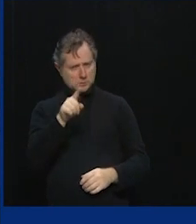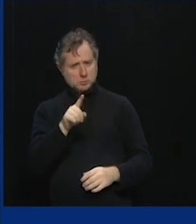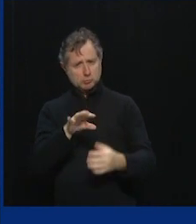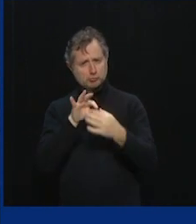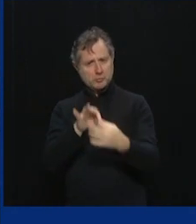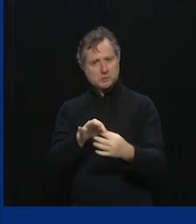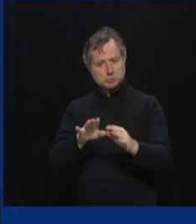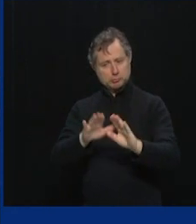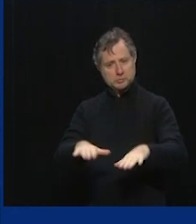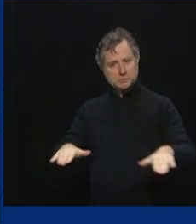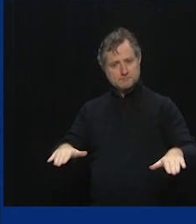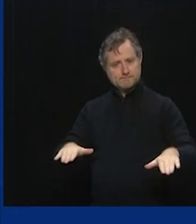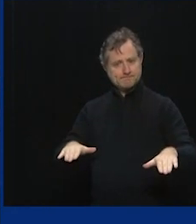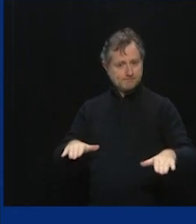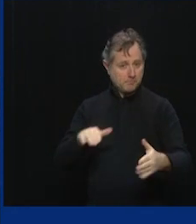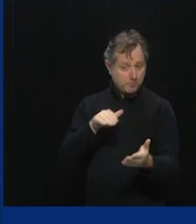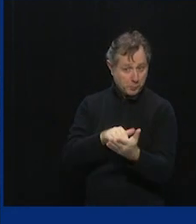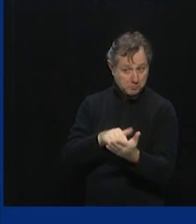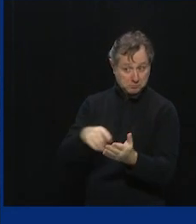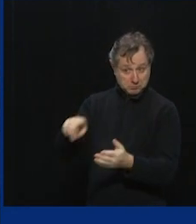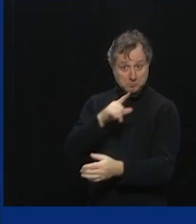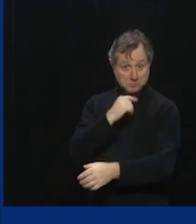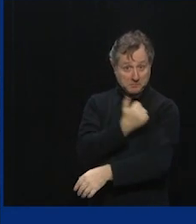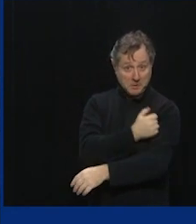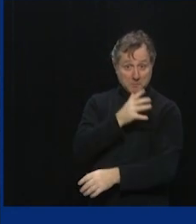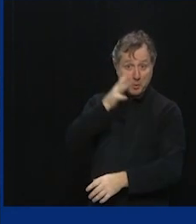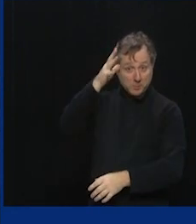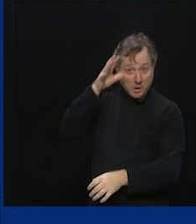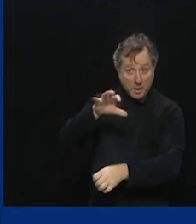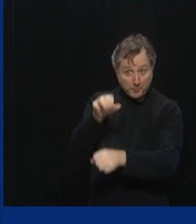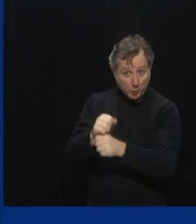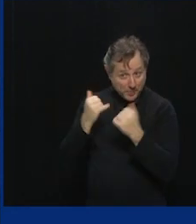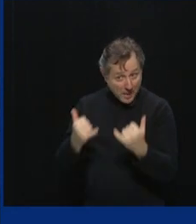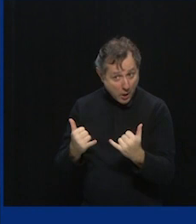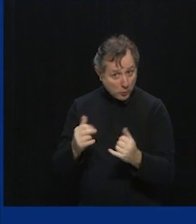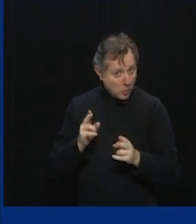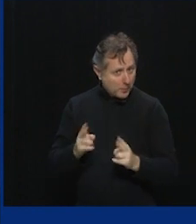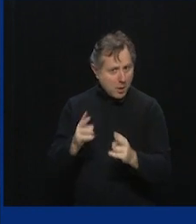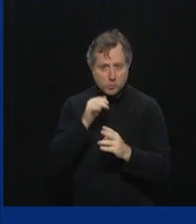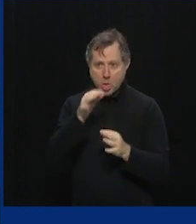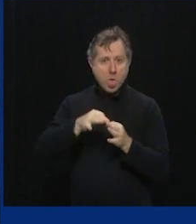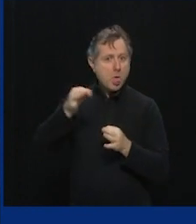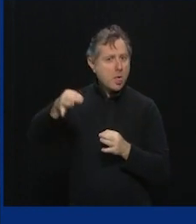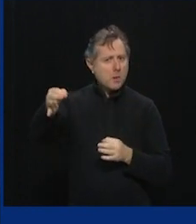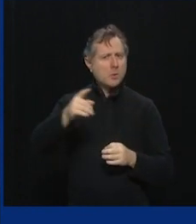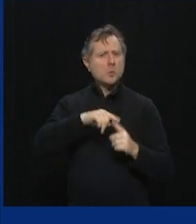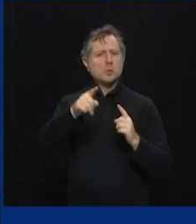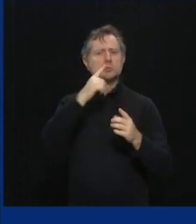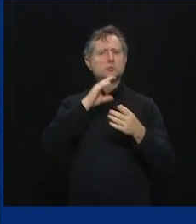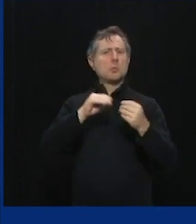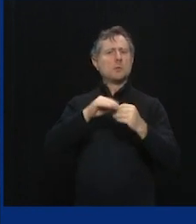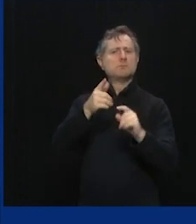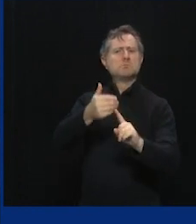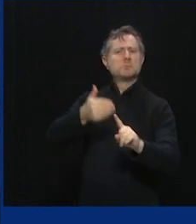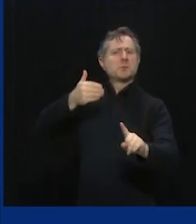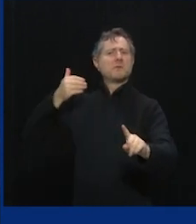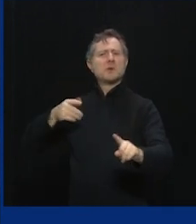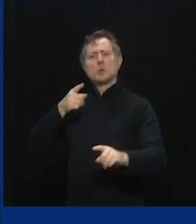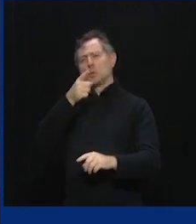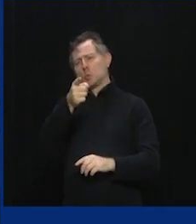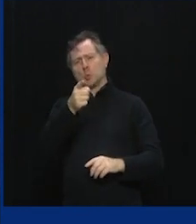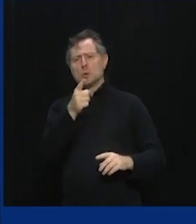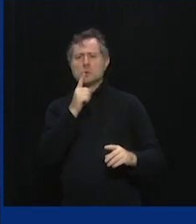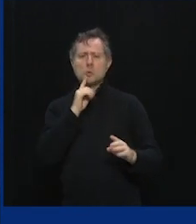you said that parents should make their appointments now, hurry up, don't get boxed out. But you had previously said you were open to reopening mass